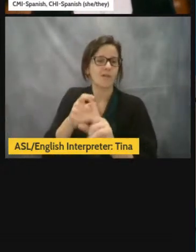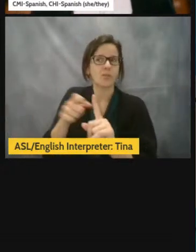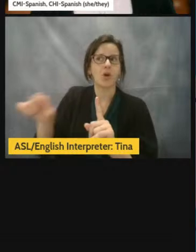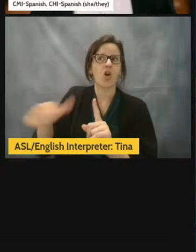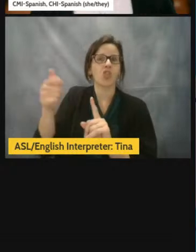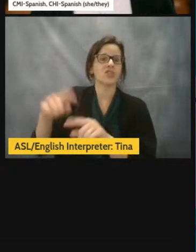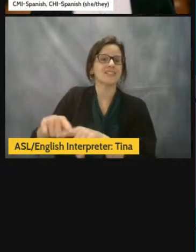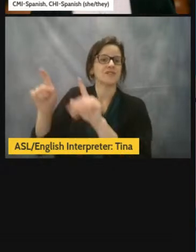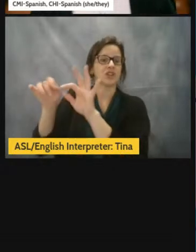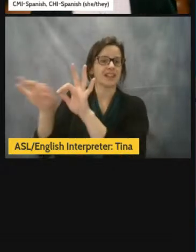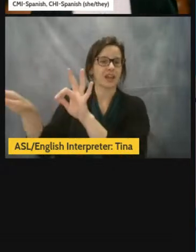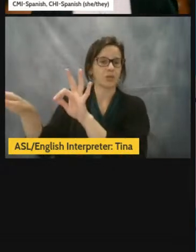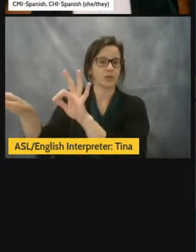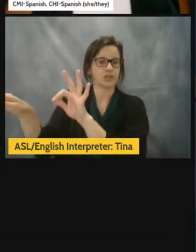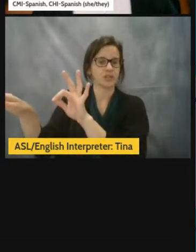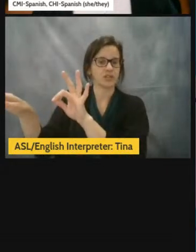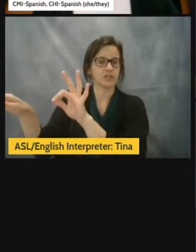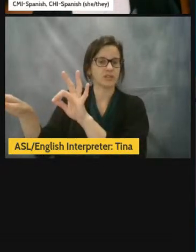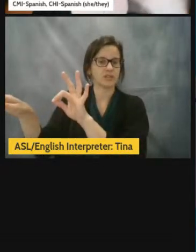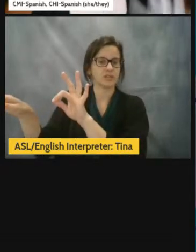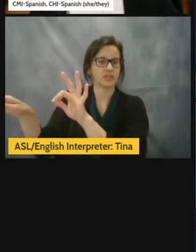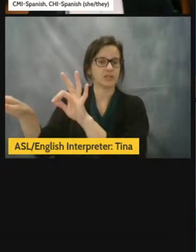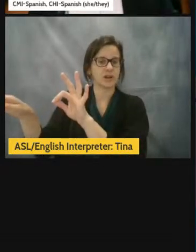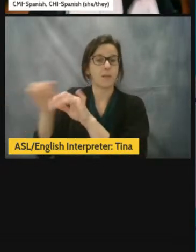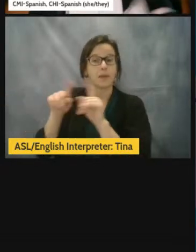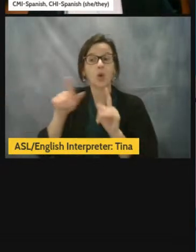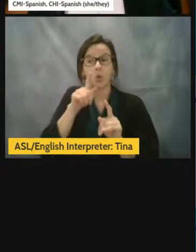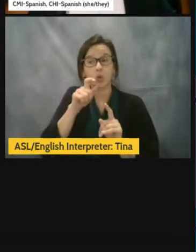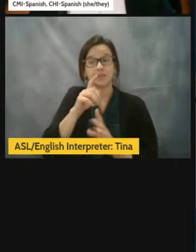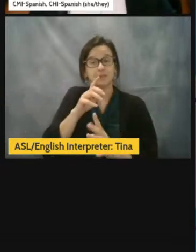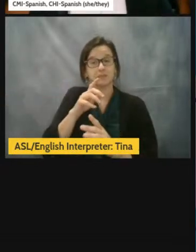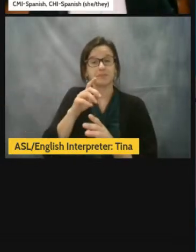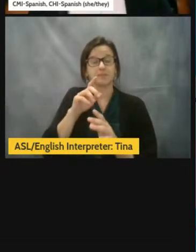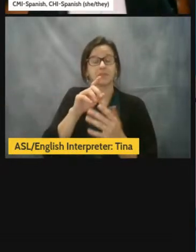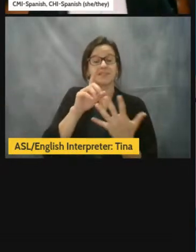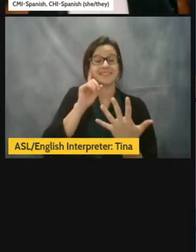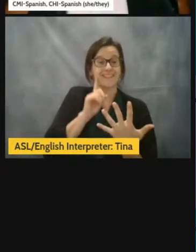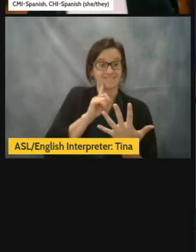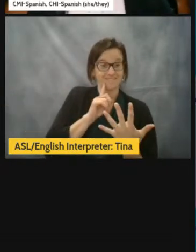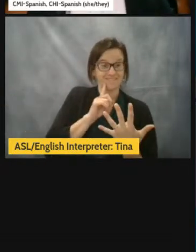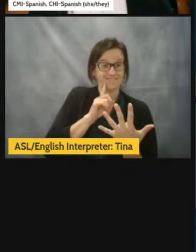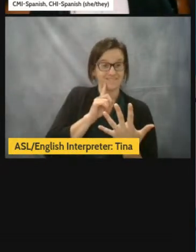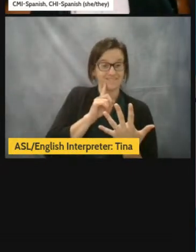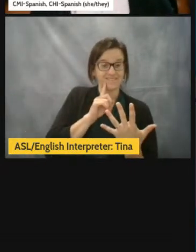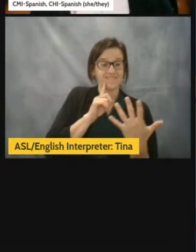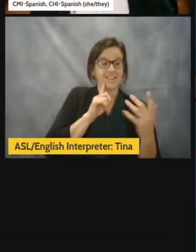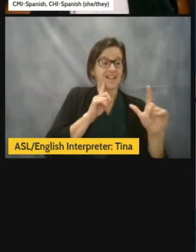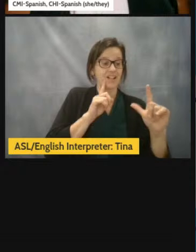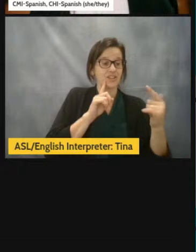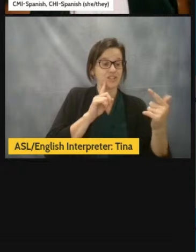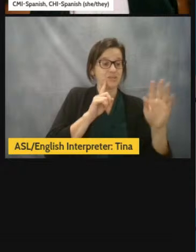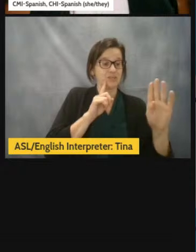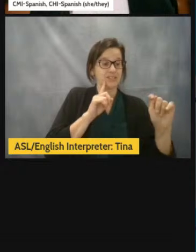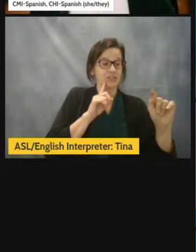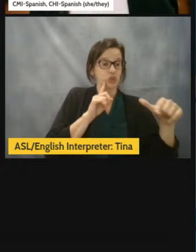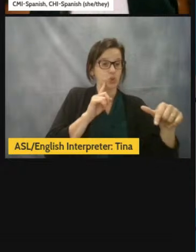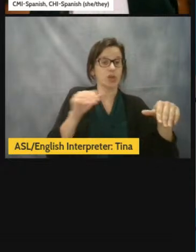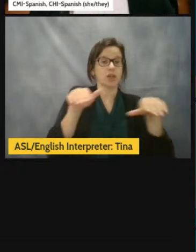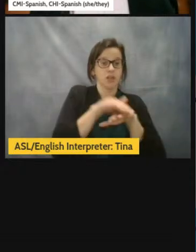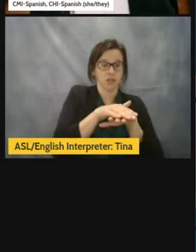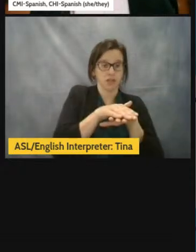They just had the report on, okay, deaf, LGBTQ, Spanish speaking.